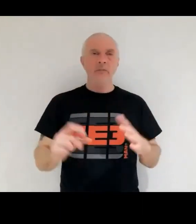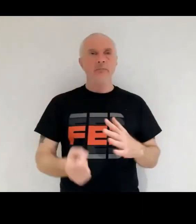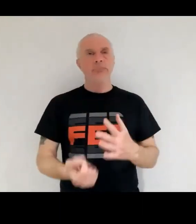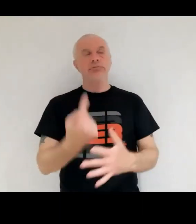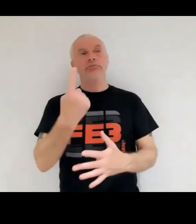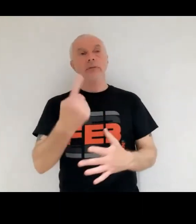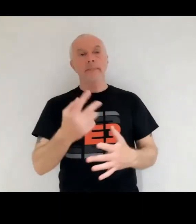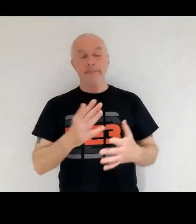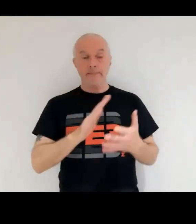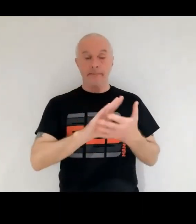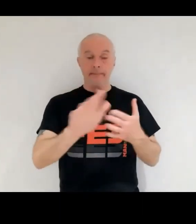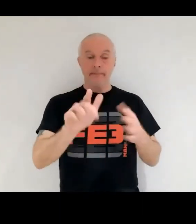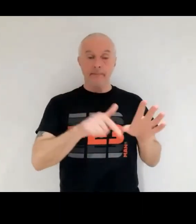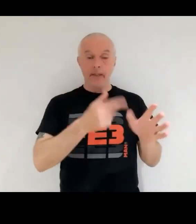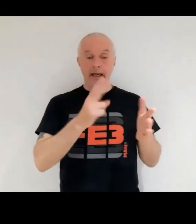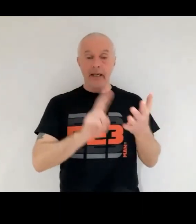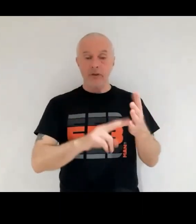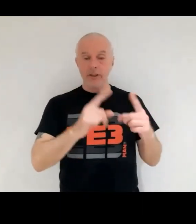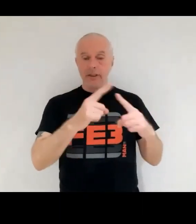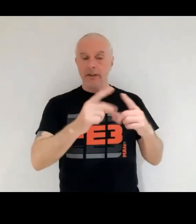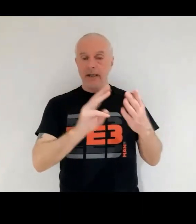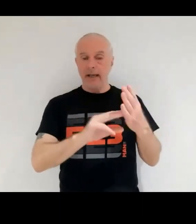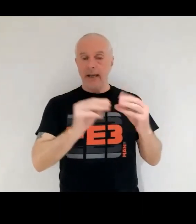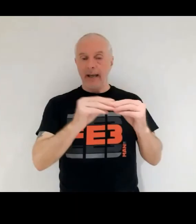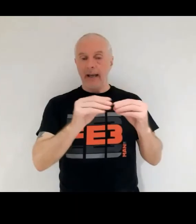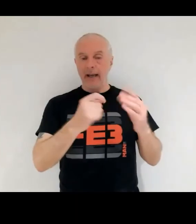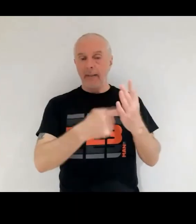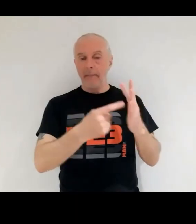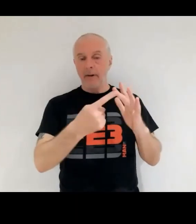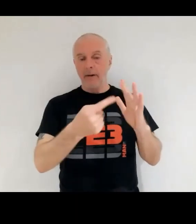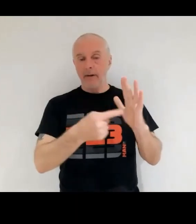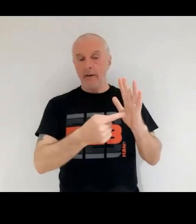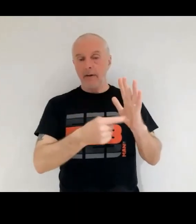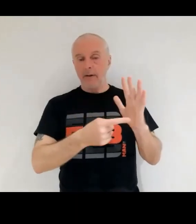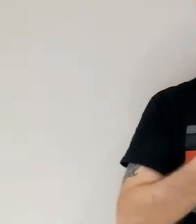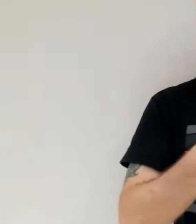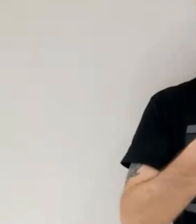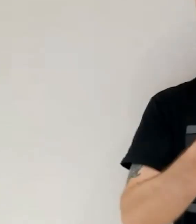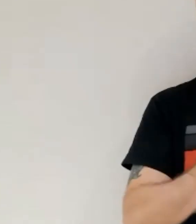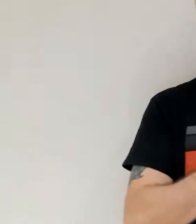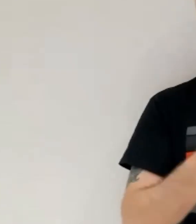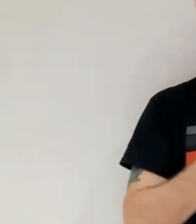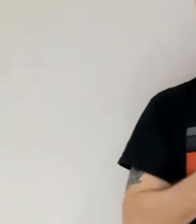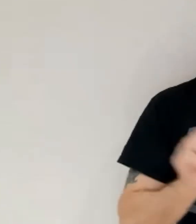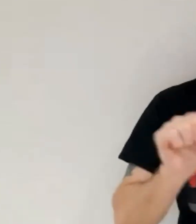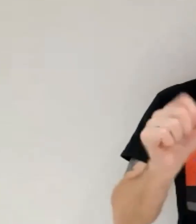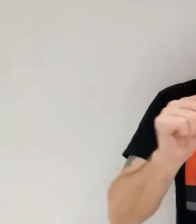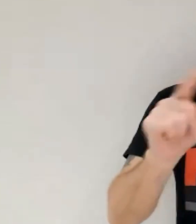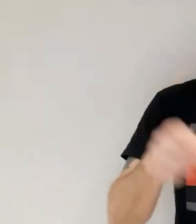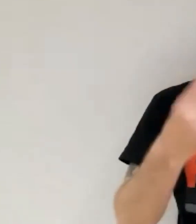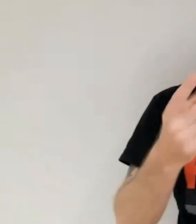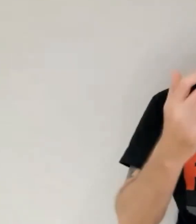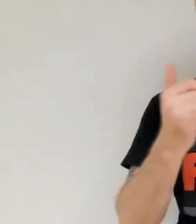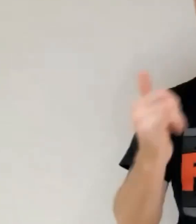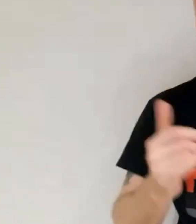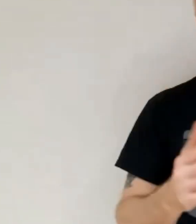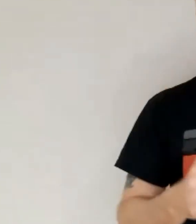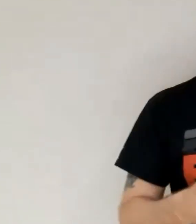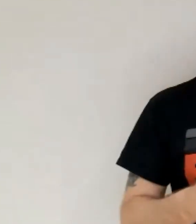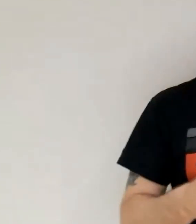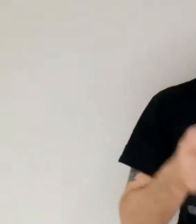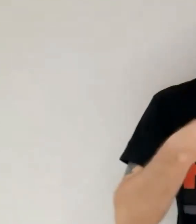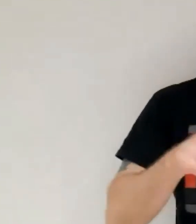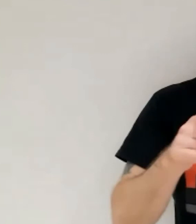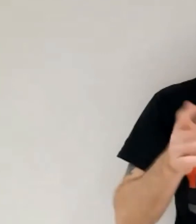called hydrogen embrittlement. Has this been assessed in your project? Yes, this is the main mechanism that we need to